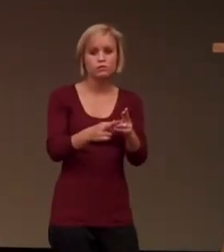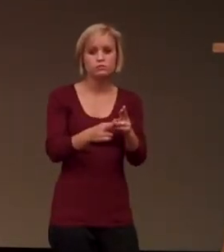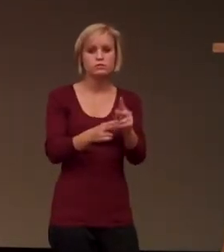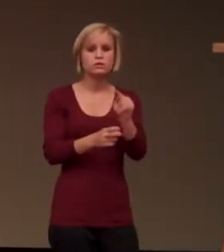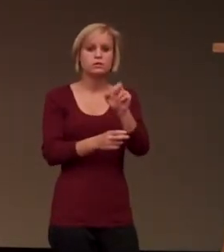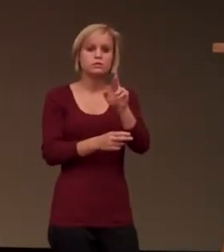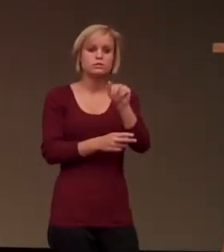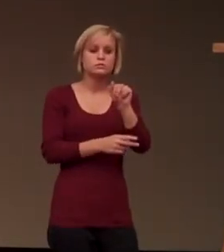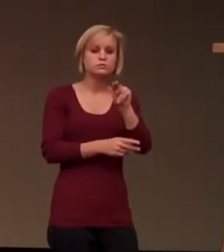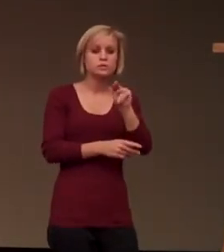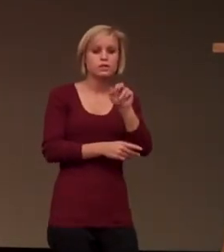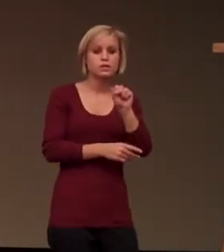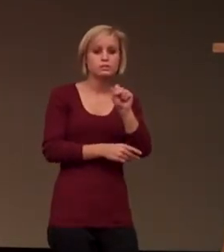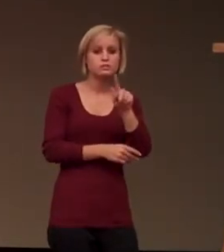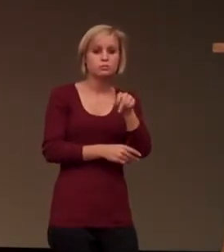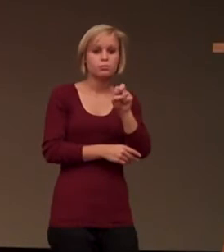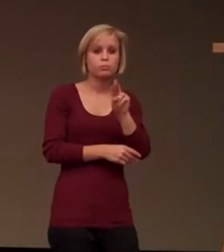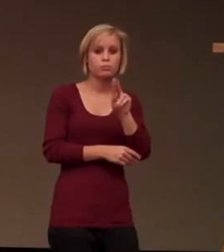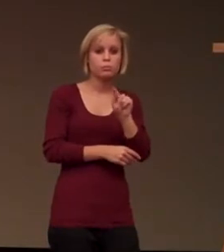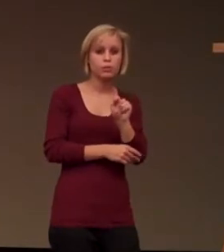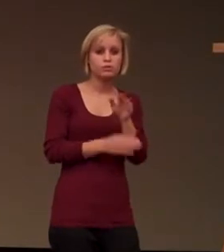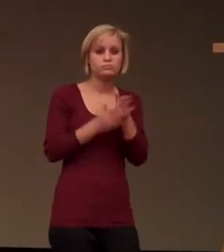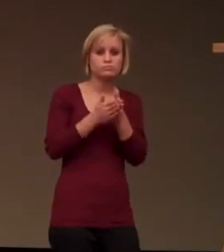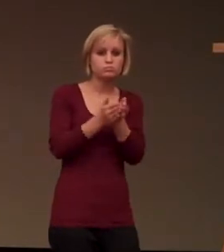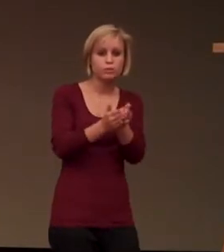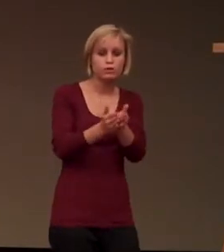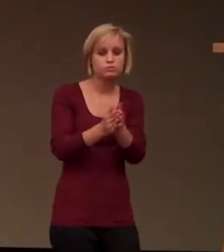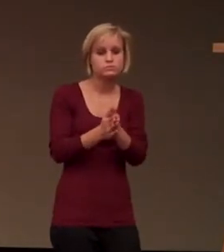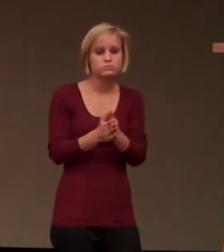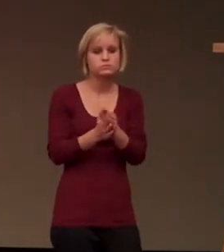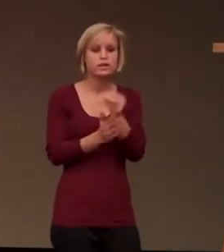transport in terms of steamboats and stuff, and